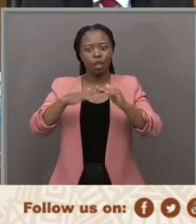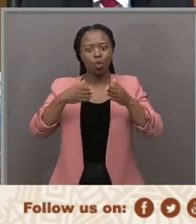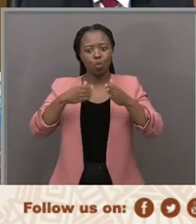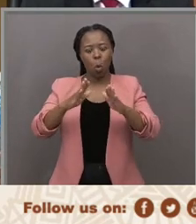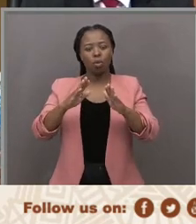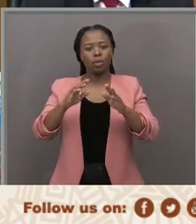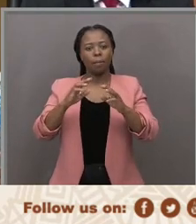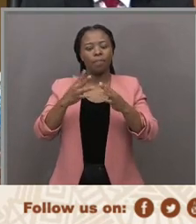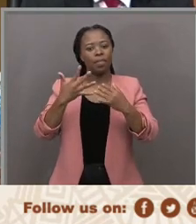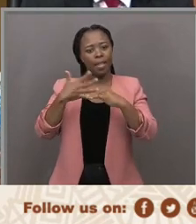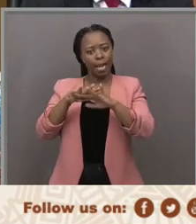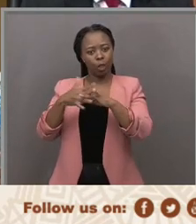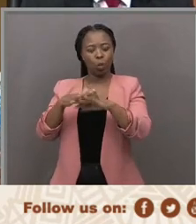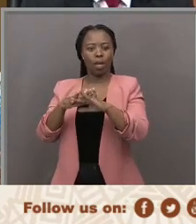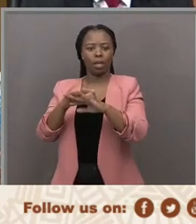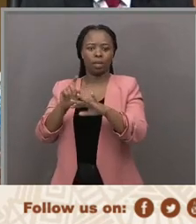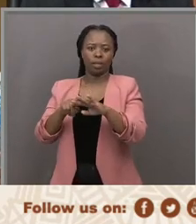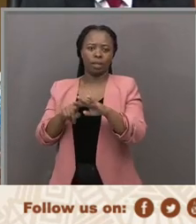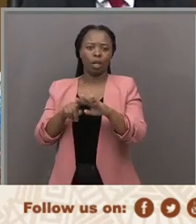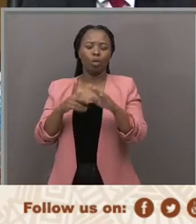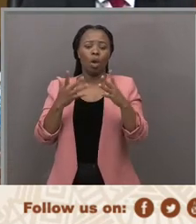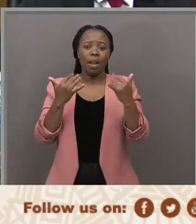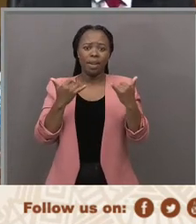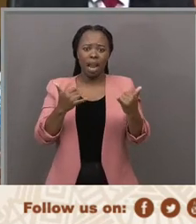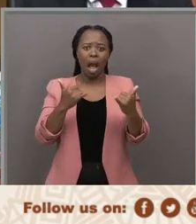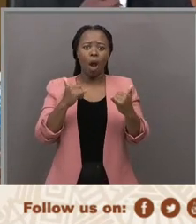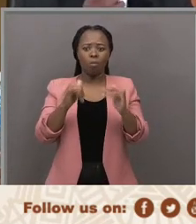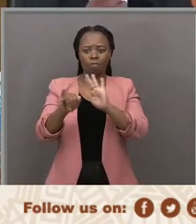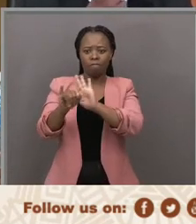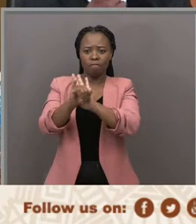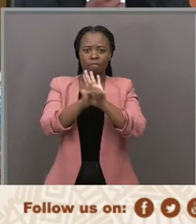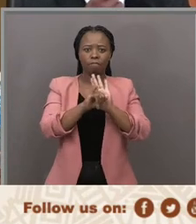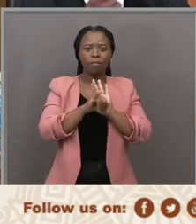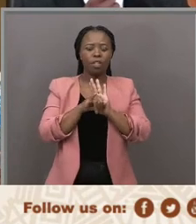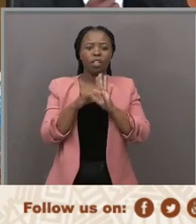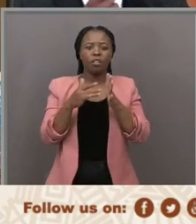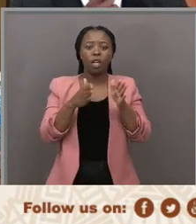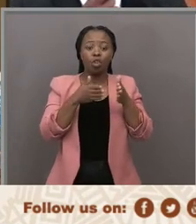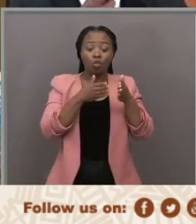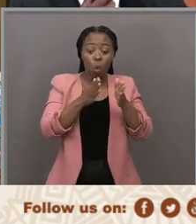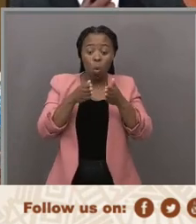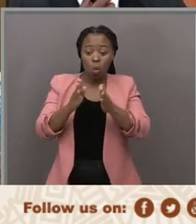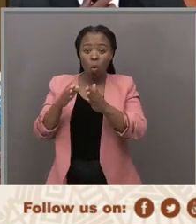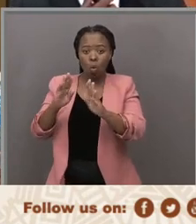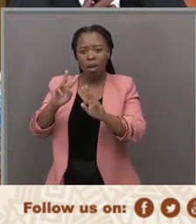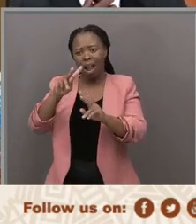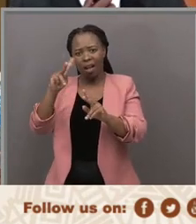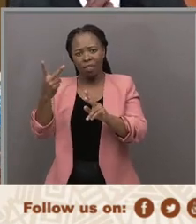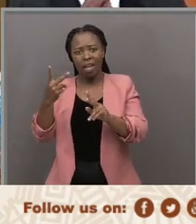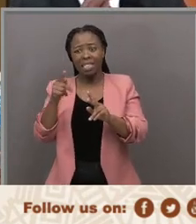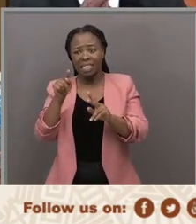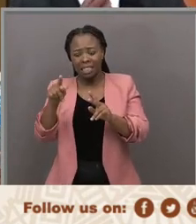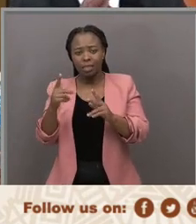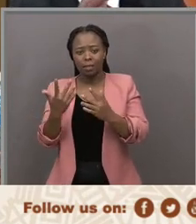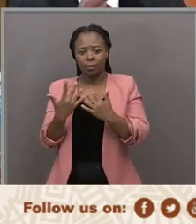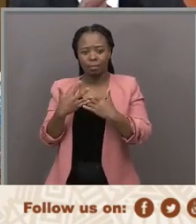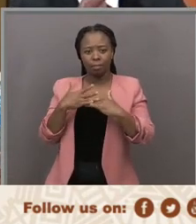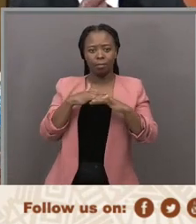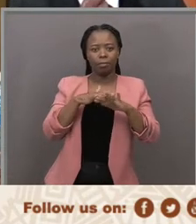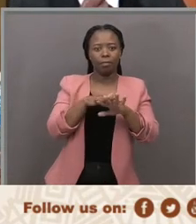So we have identified 18 arterial roads that will be the integrators